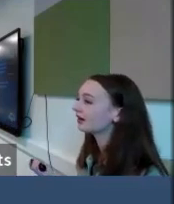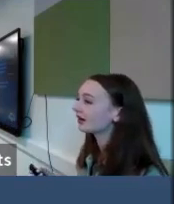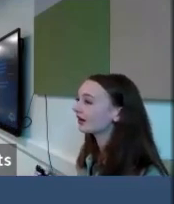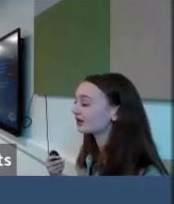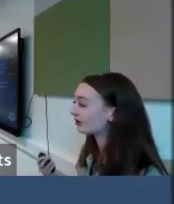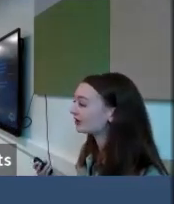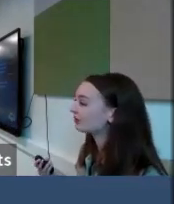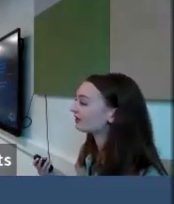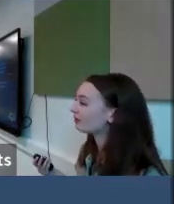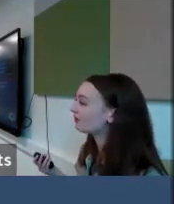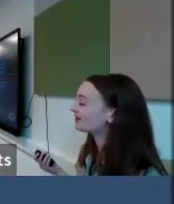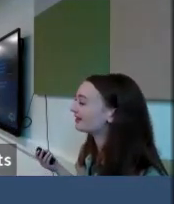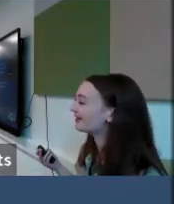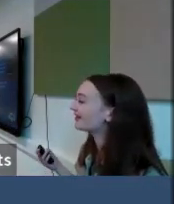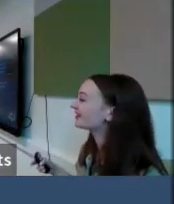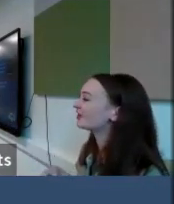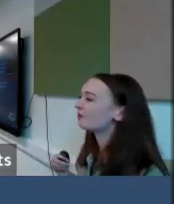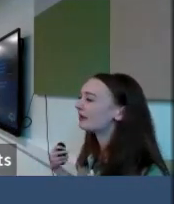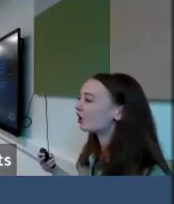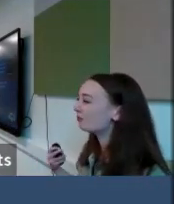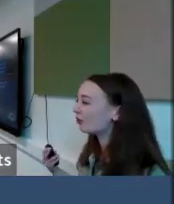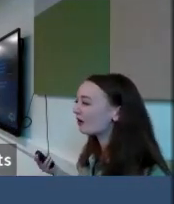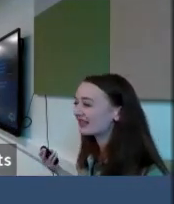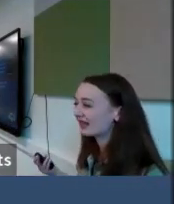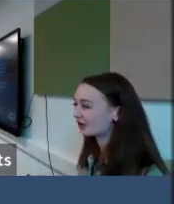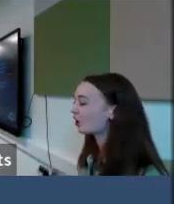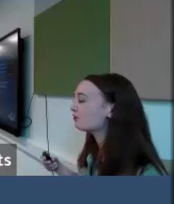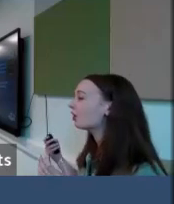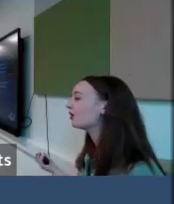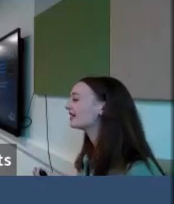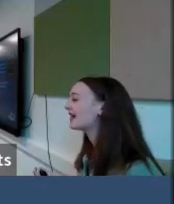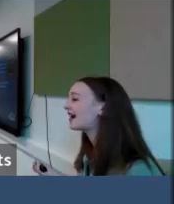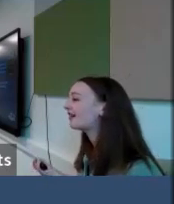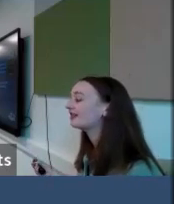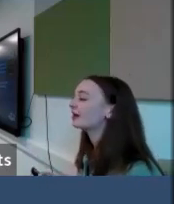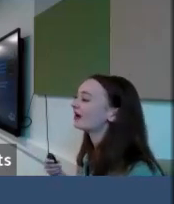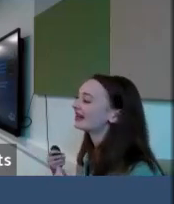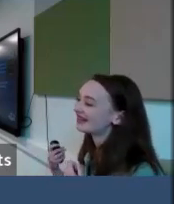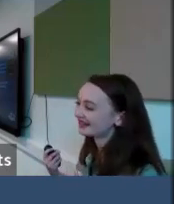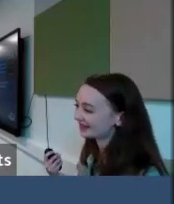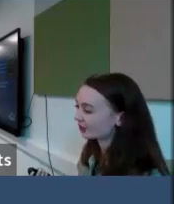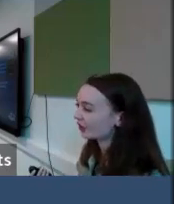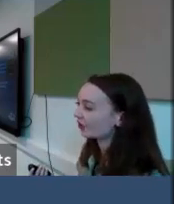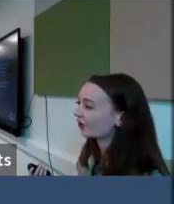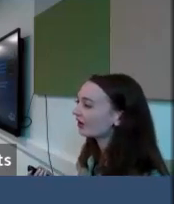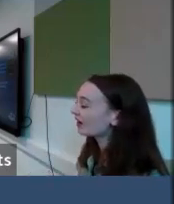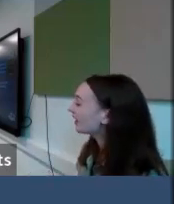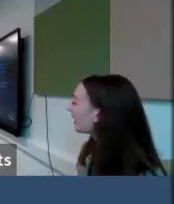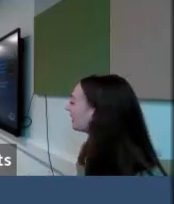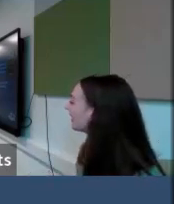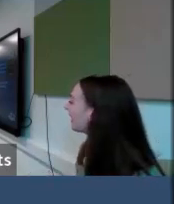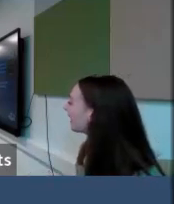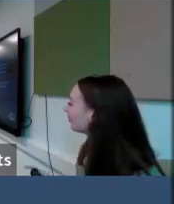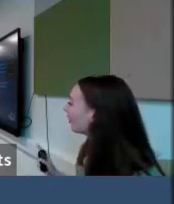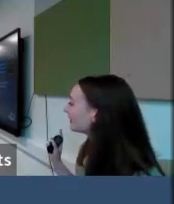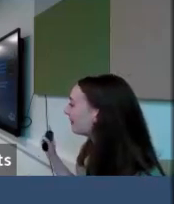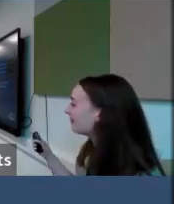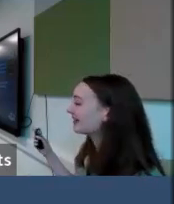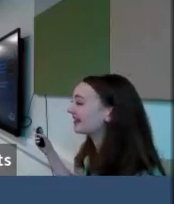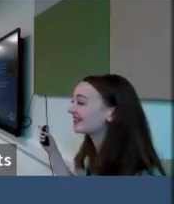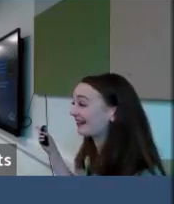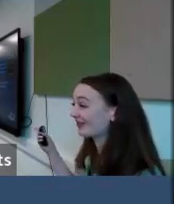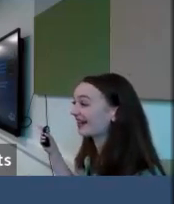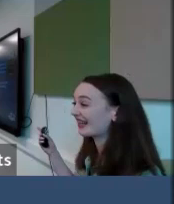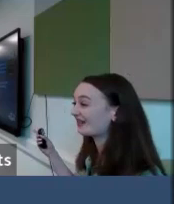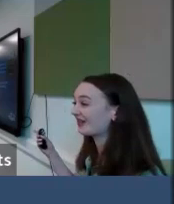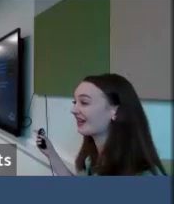that are suitable for small businesses. They're not big or bulky to lift up or put down, they're quite easy to store, and they have got a